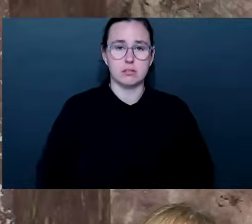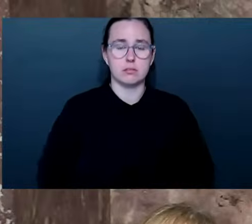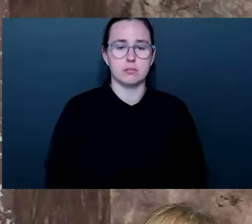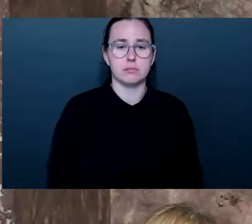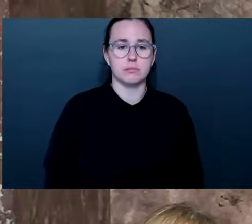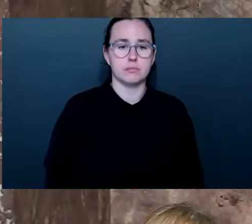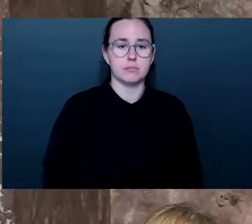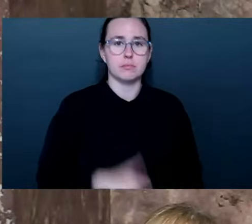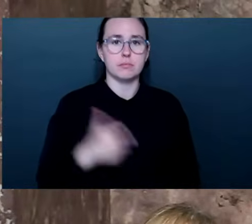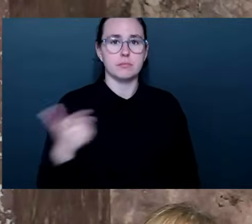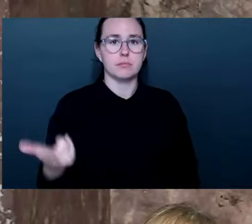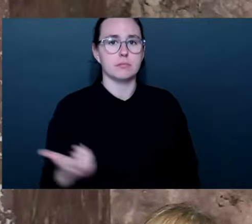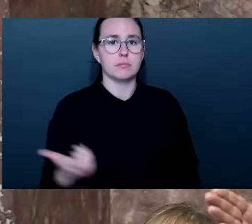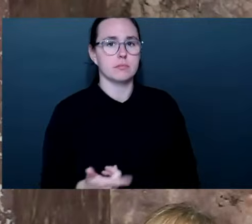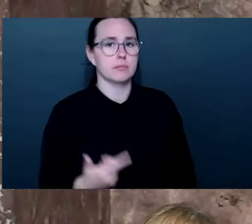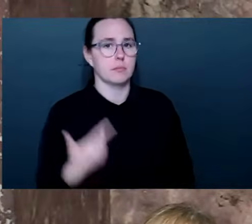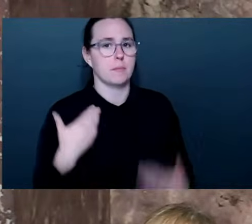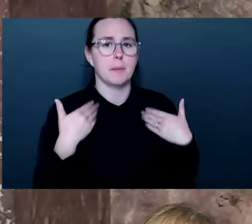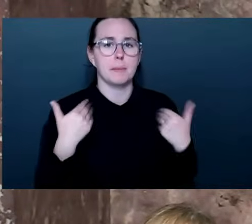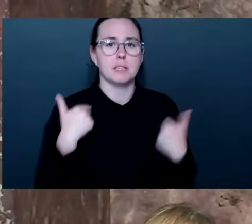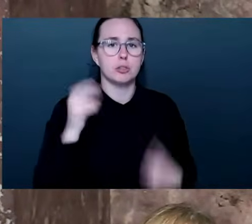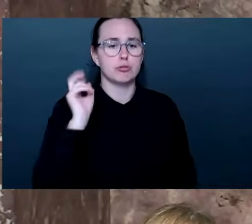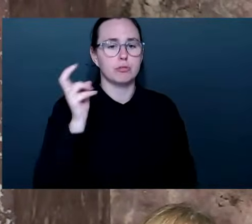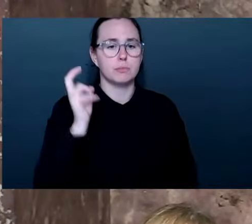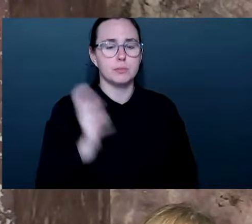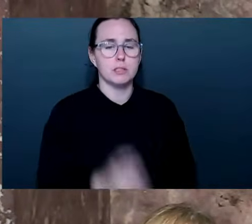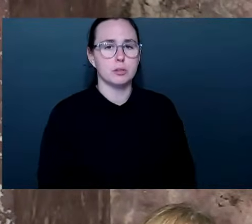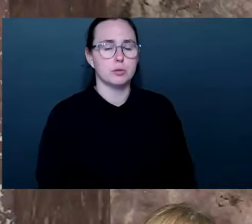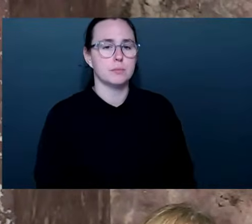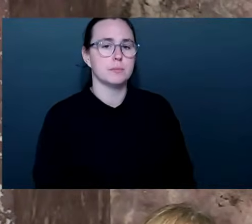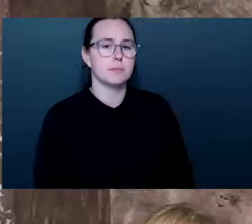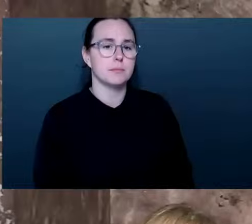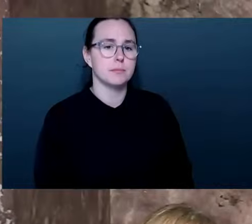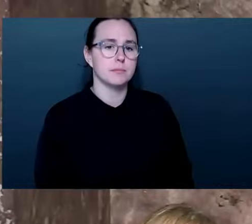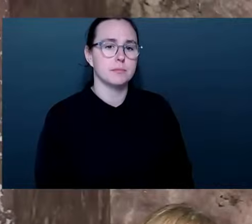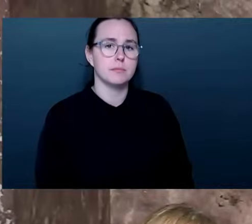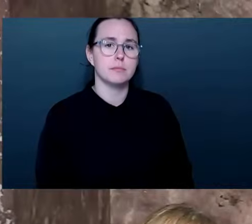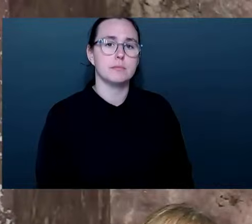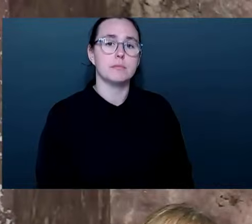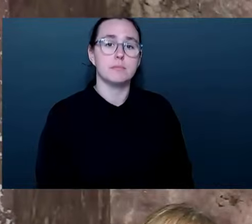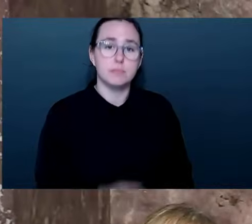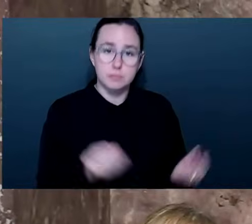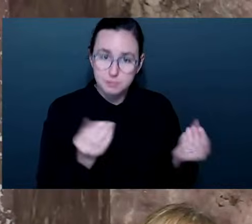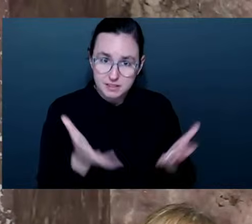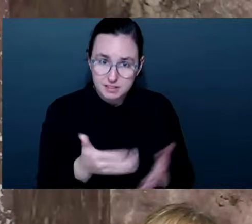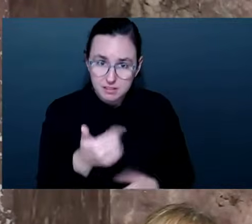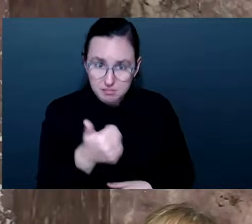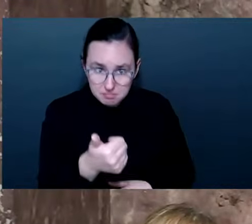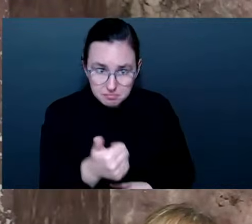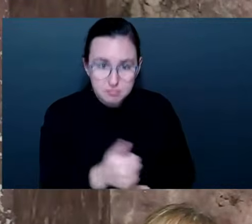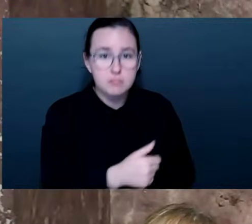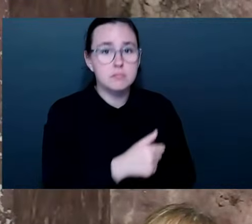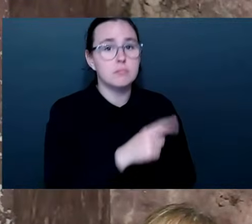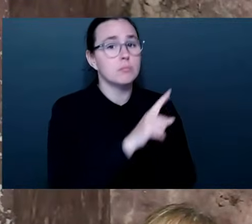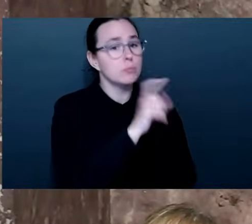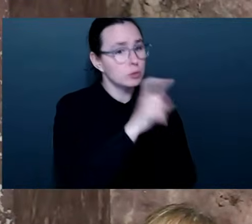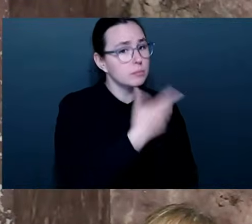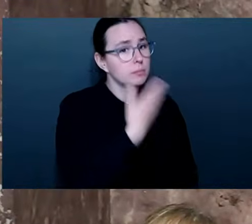Thank you, Honourable Speaker. I appreciate the question from the member. The member has brought the issue to my